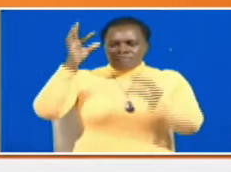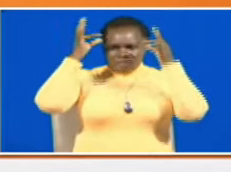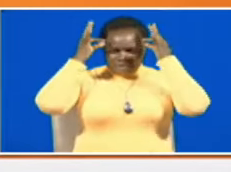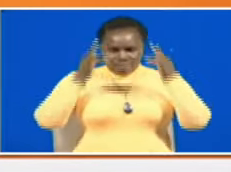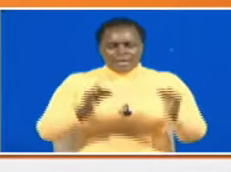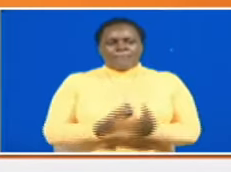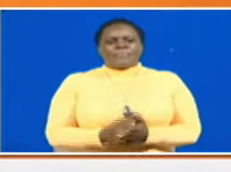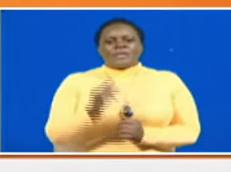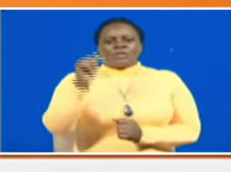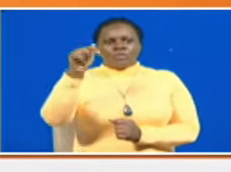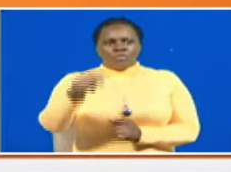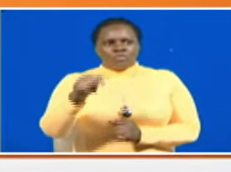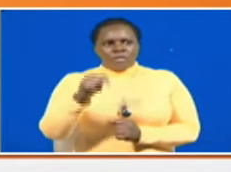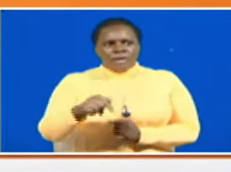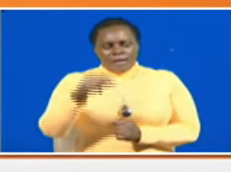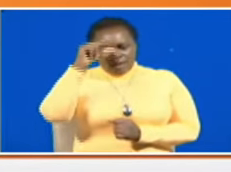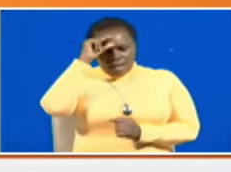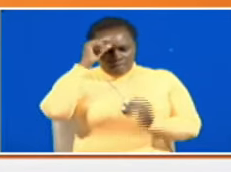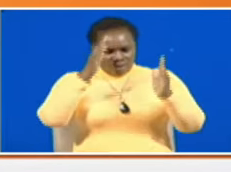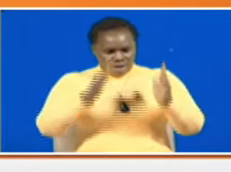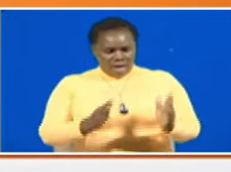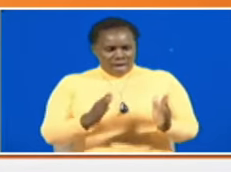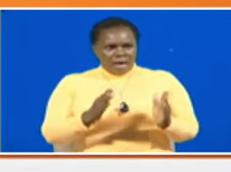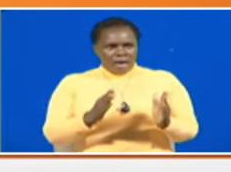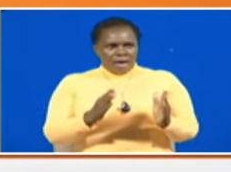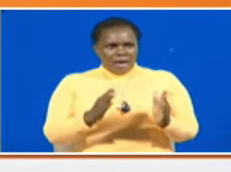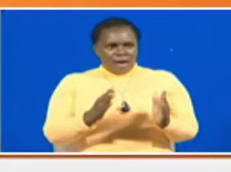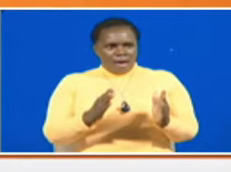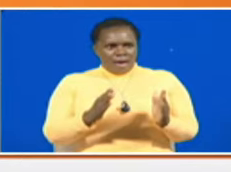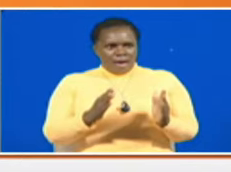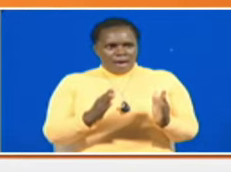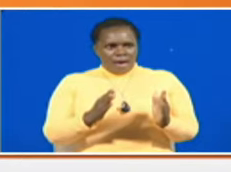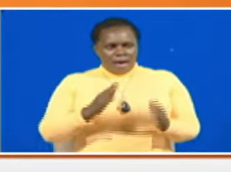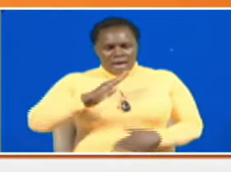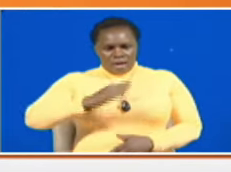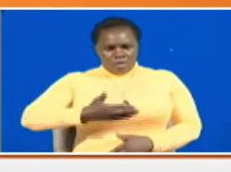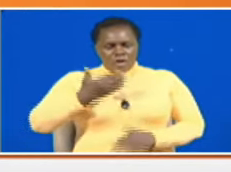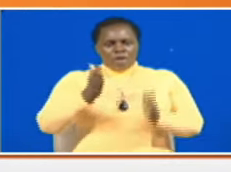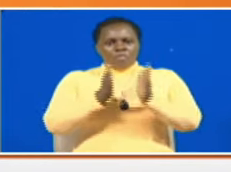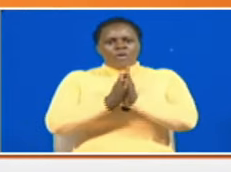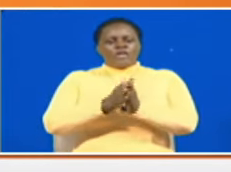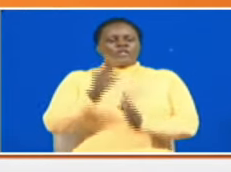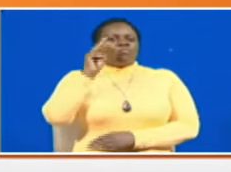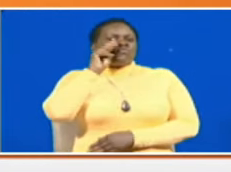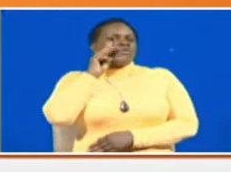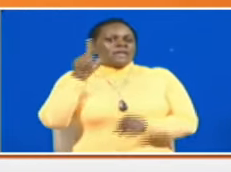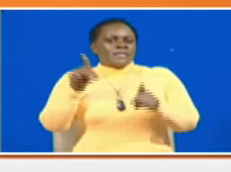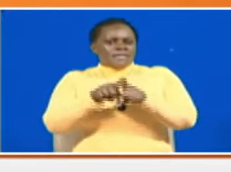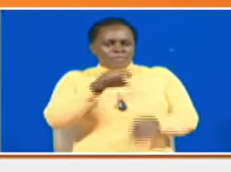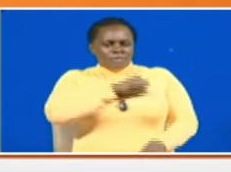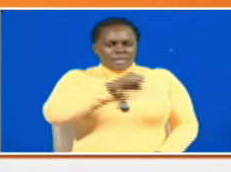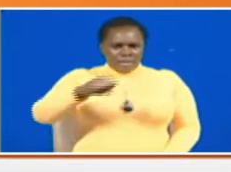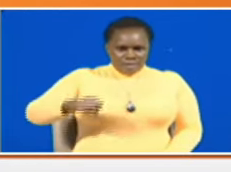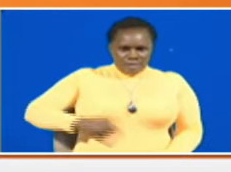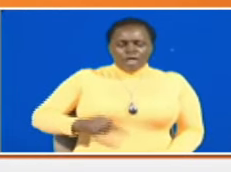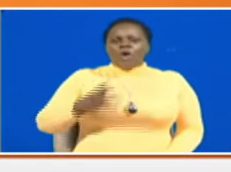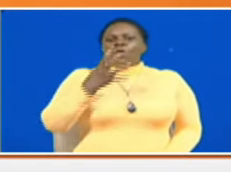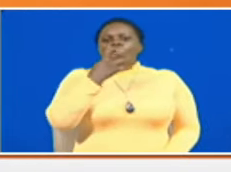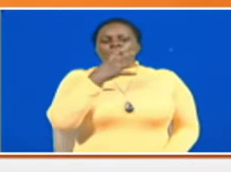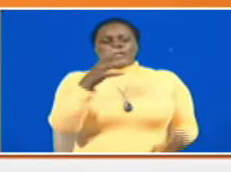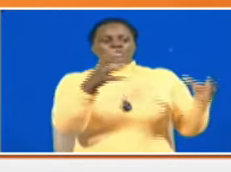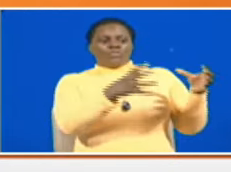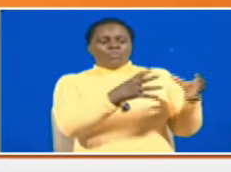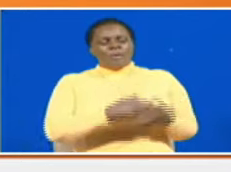decision. Today, the governor for Mudavadi is an ODM governor, Otijilo. The senator is Ososi, is